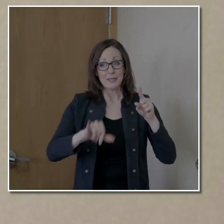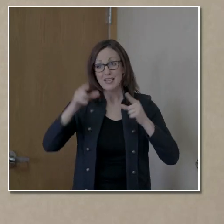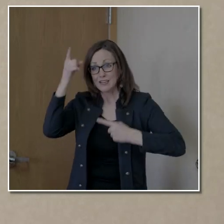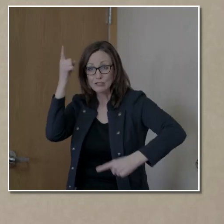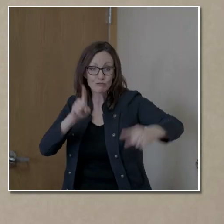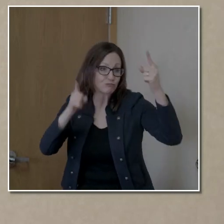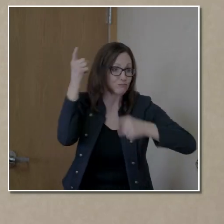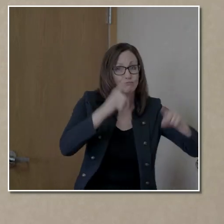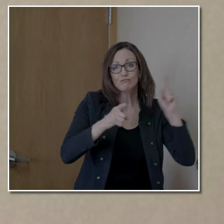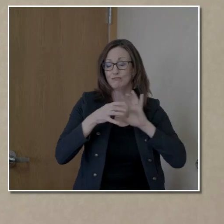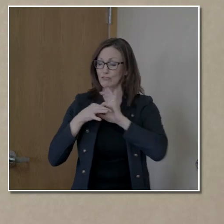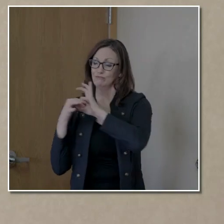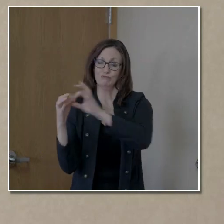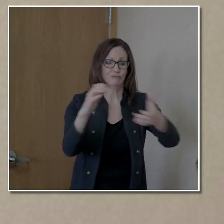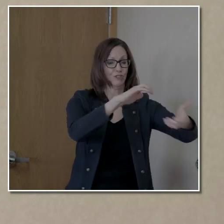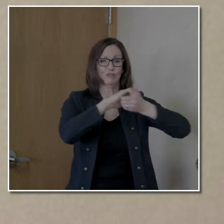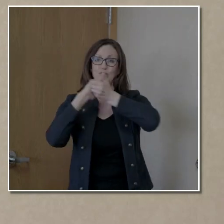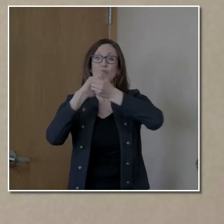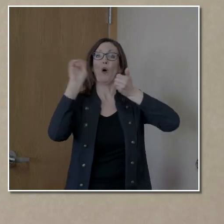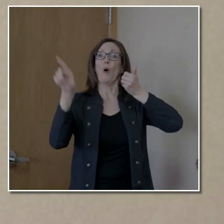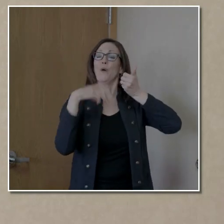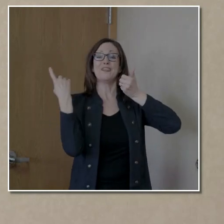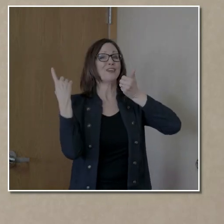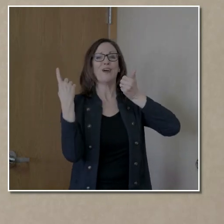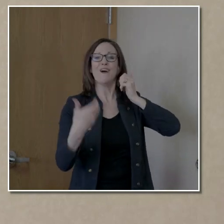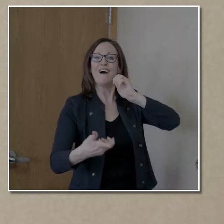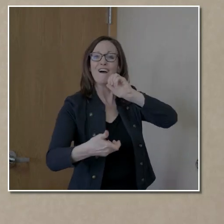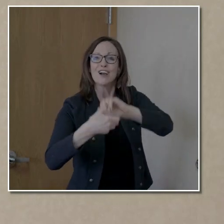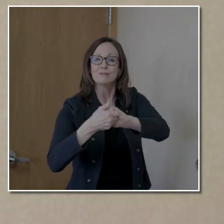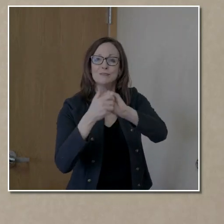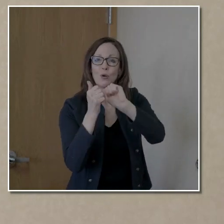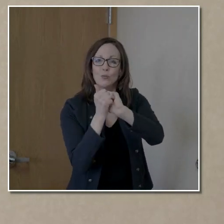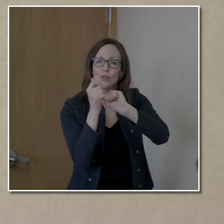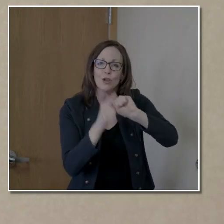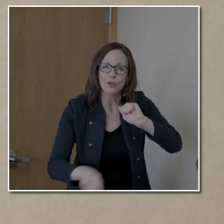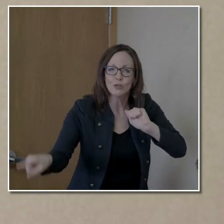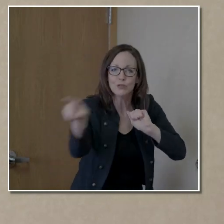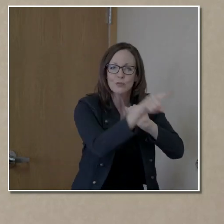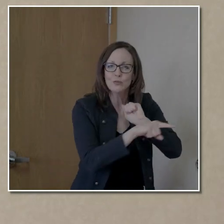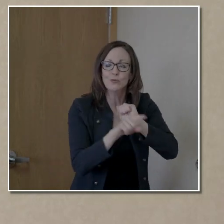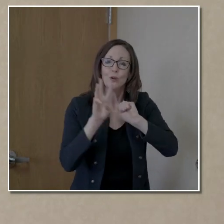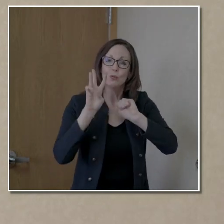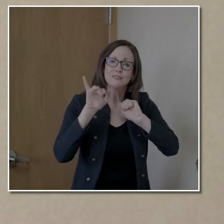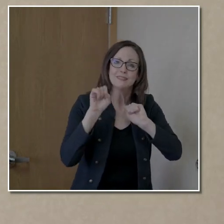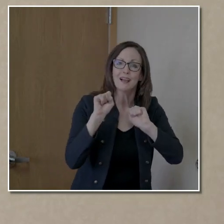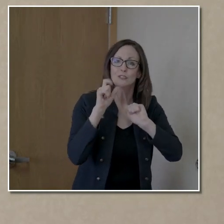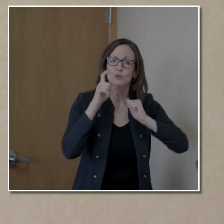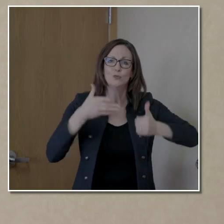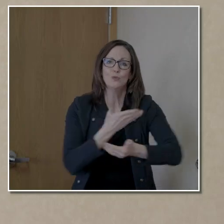the SCOC and to all of you who are staying safer at home.